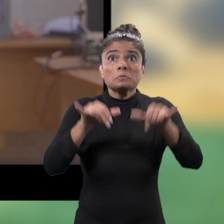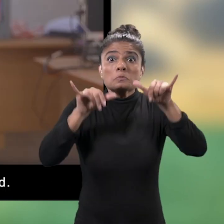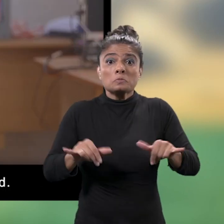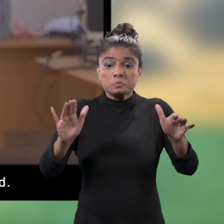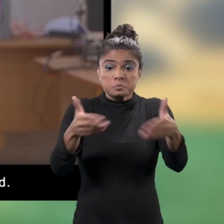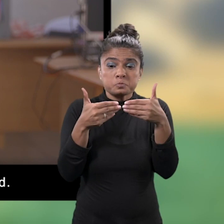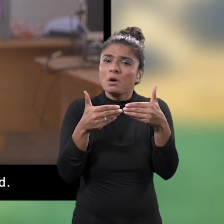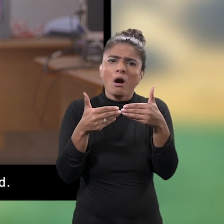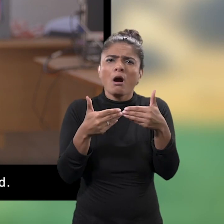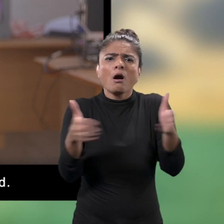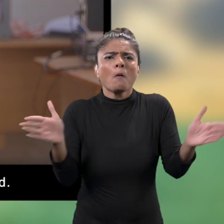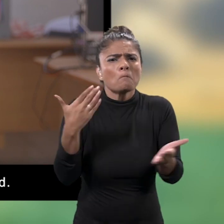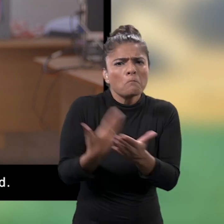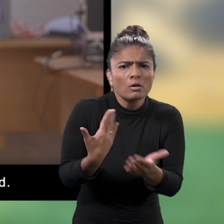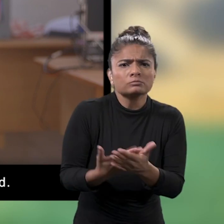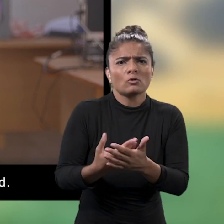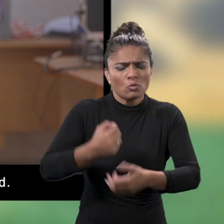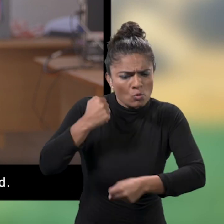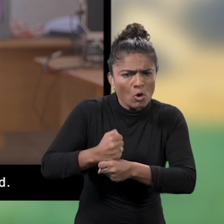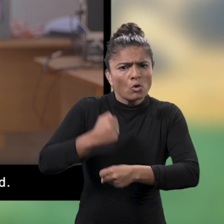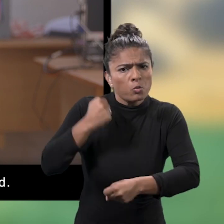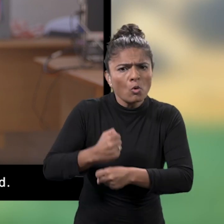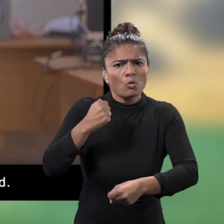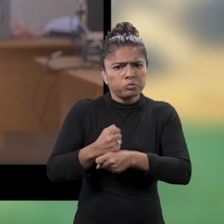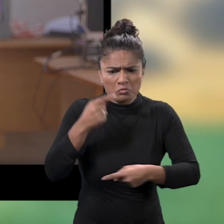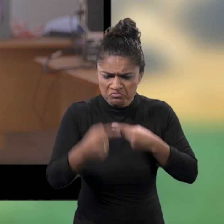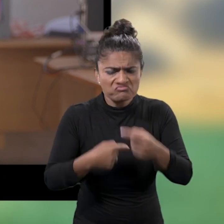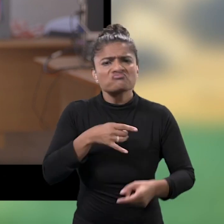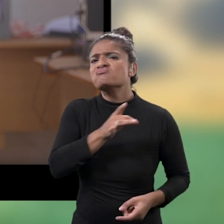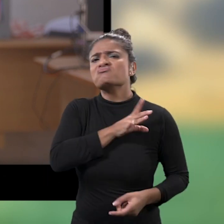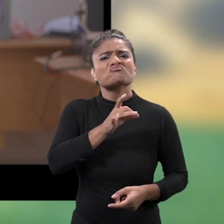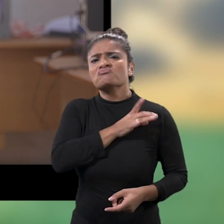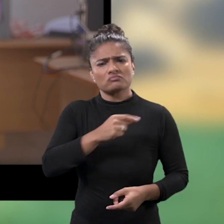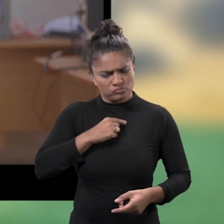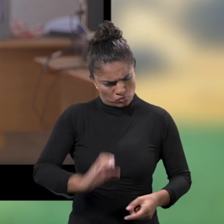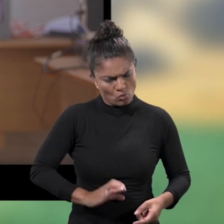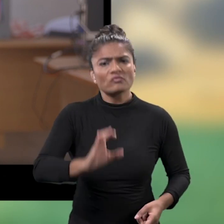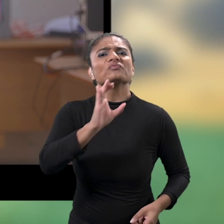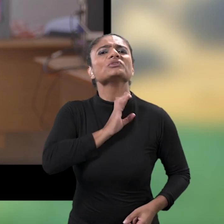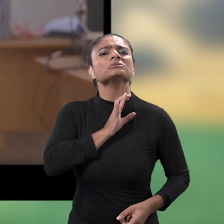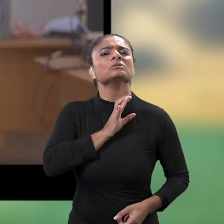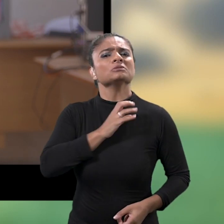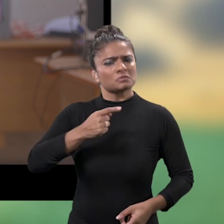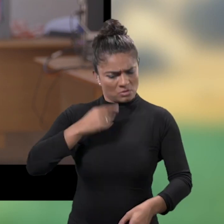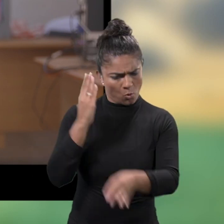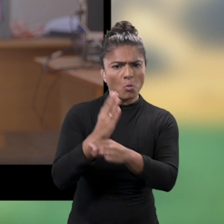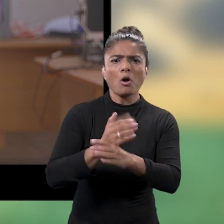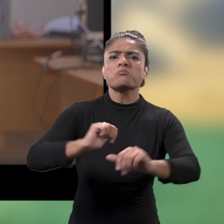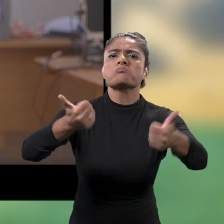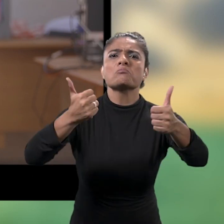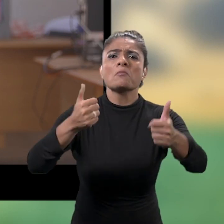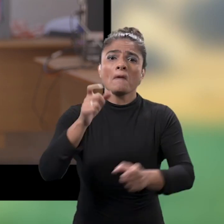kuyahoneka. Mina ngihlezi nje ngiyabereka and angizithuka, ngiyazethemba, ngiyabereka, and then